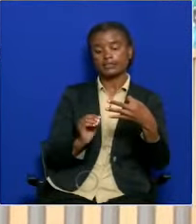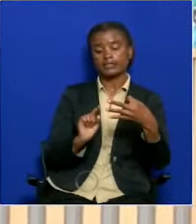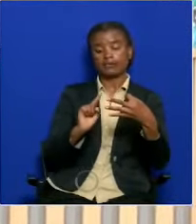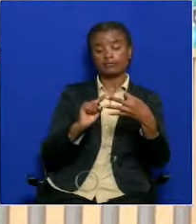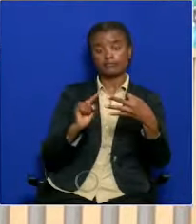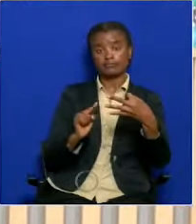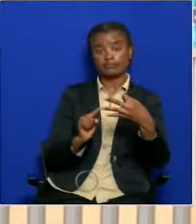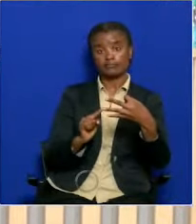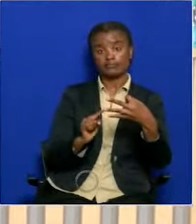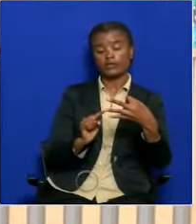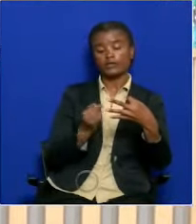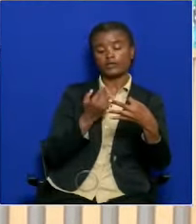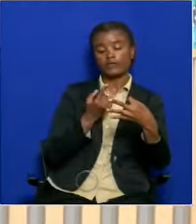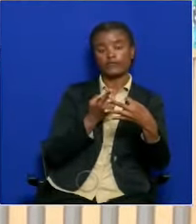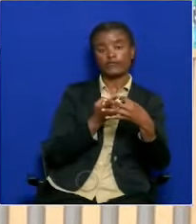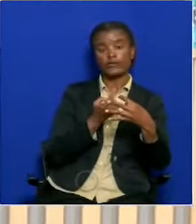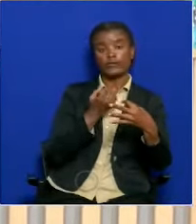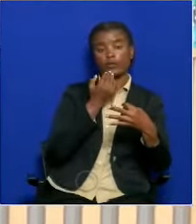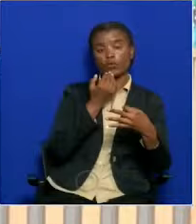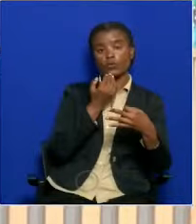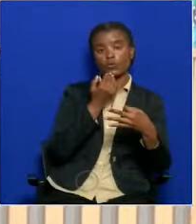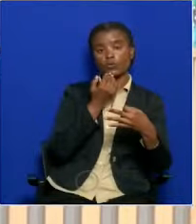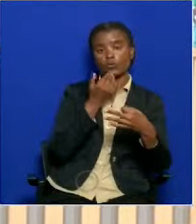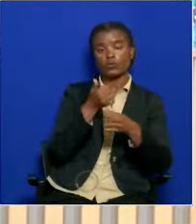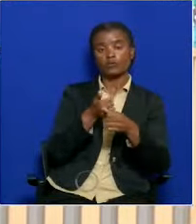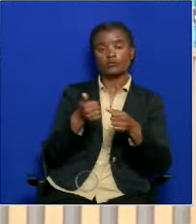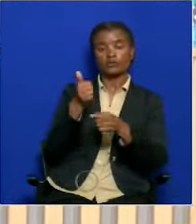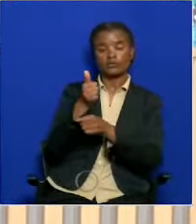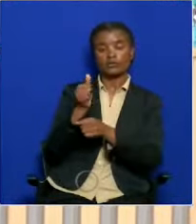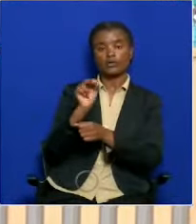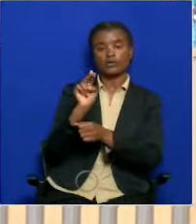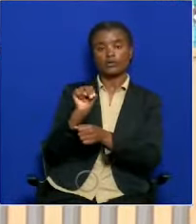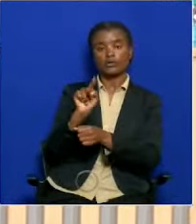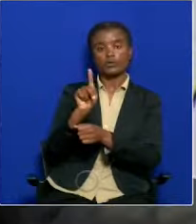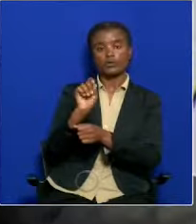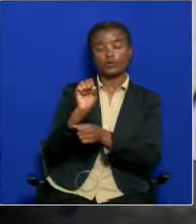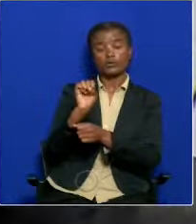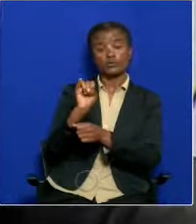General Sergeant Nkosi. Can you confirm that?